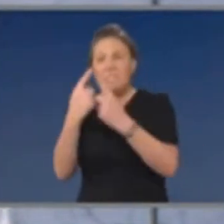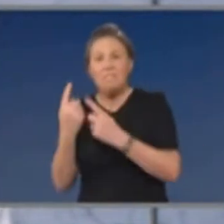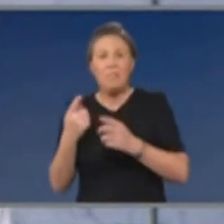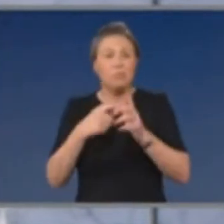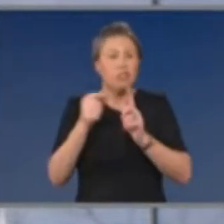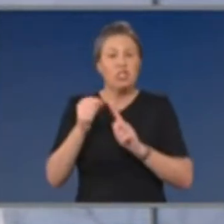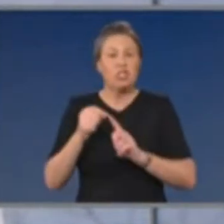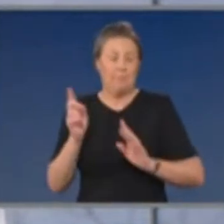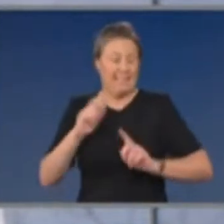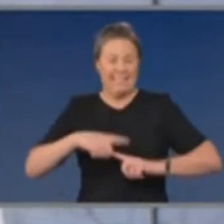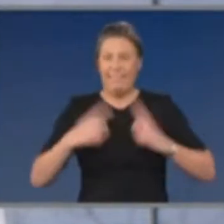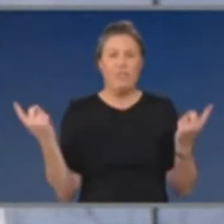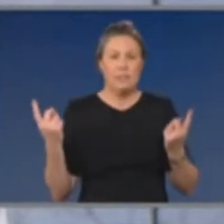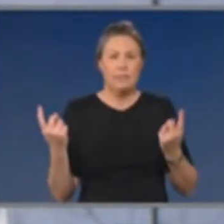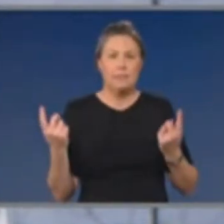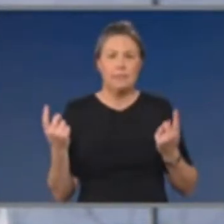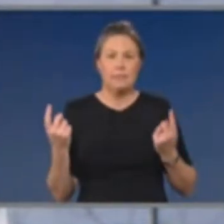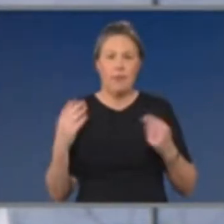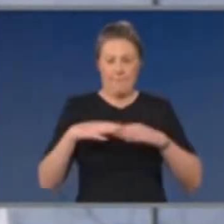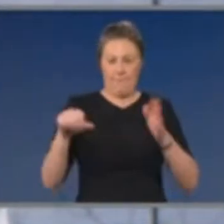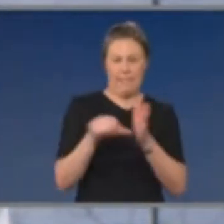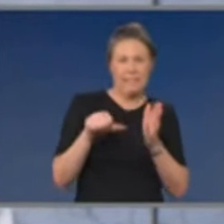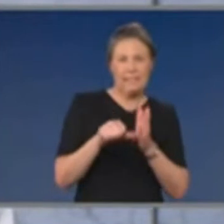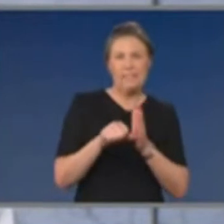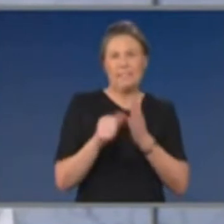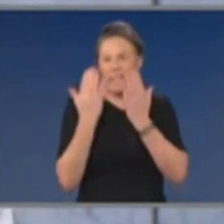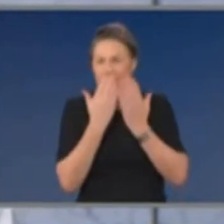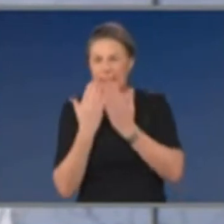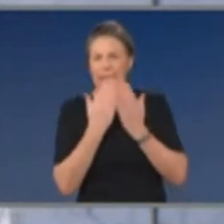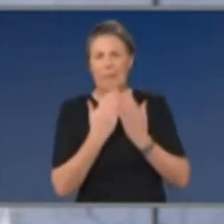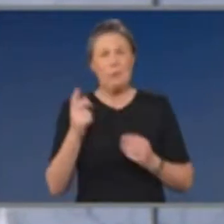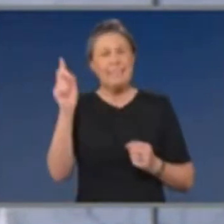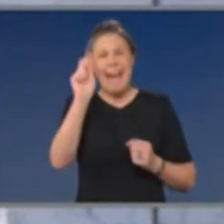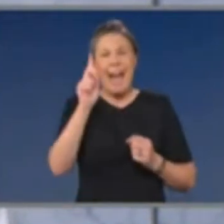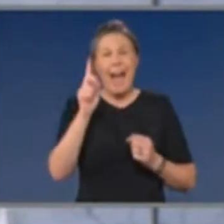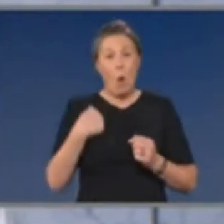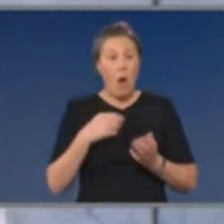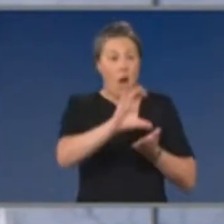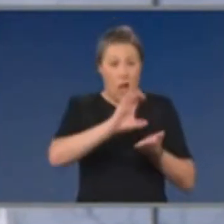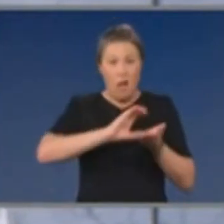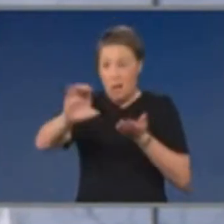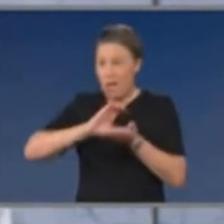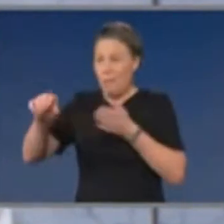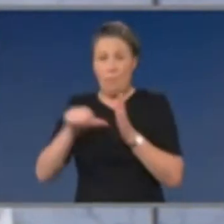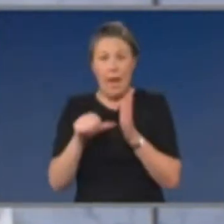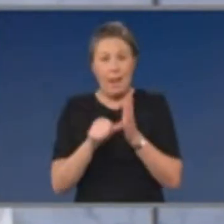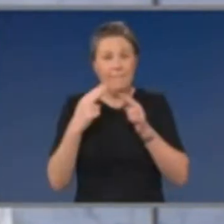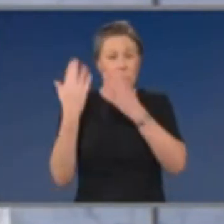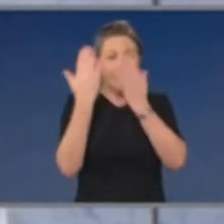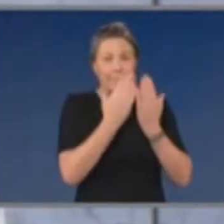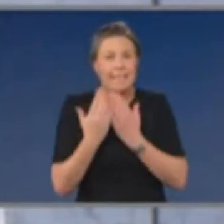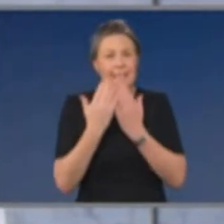Australia. You'd be aware that the current funding arrangement is just not getting the outcomes that Australians